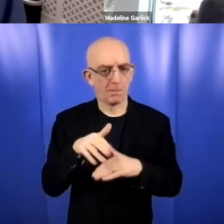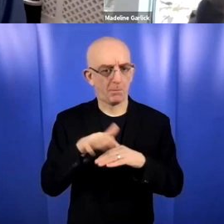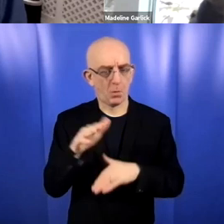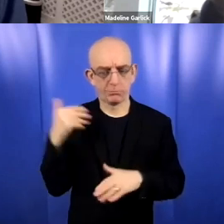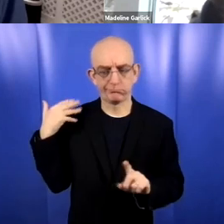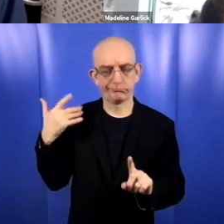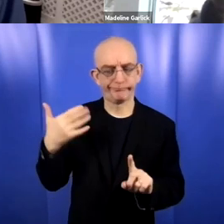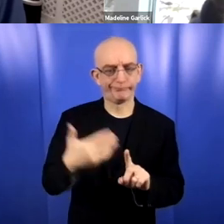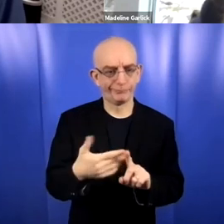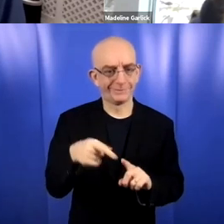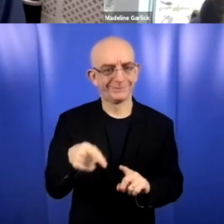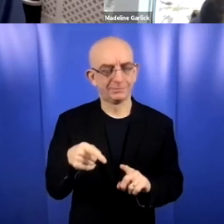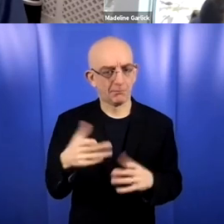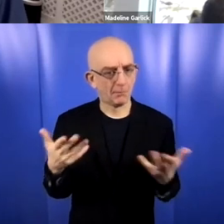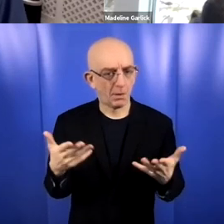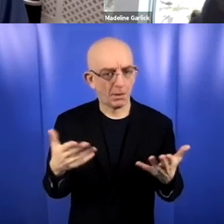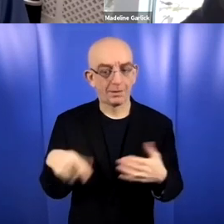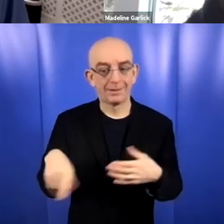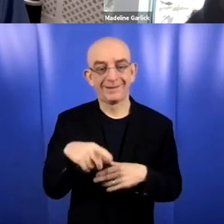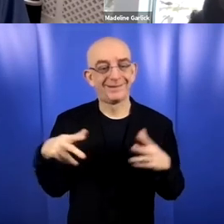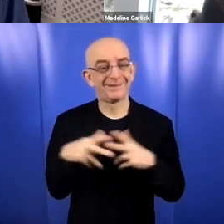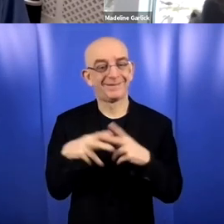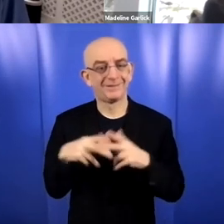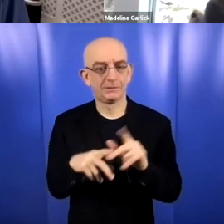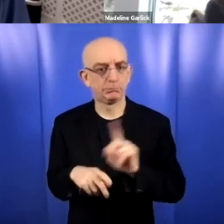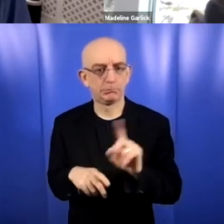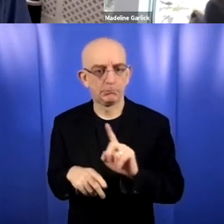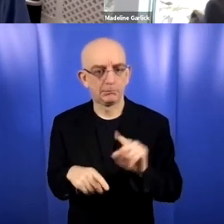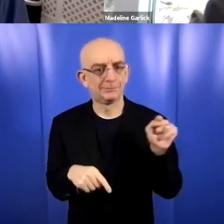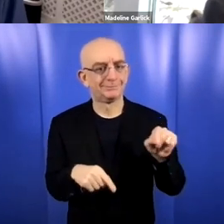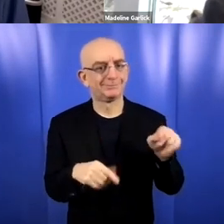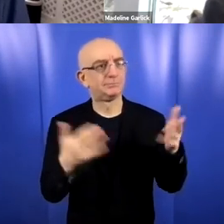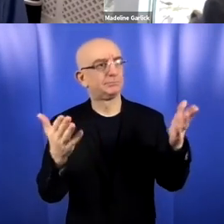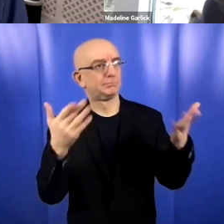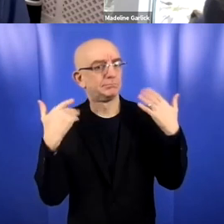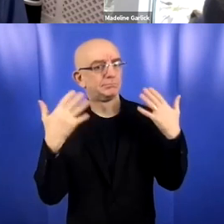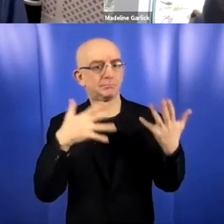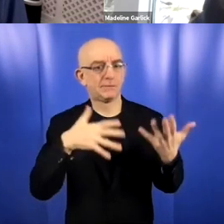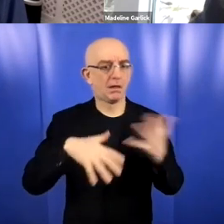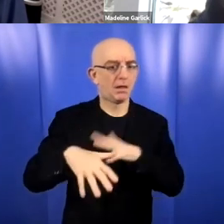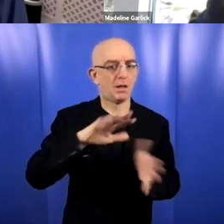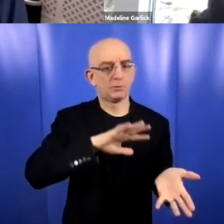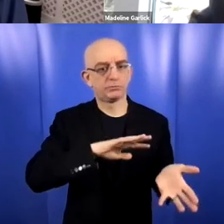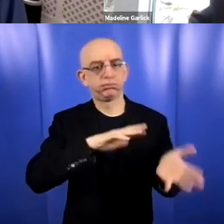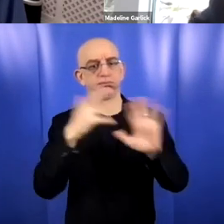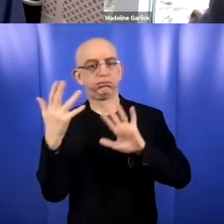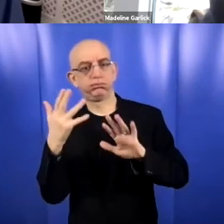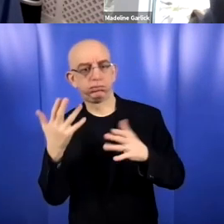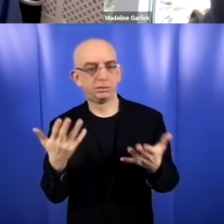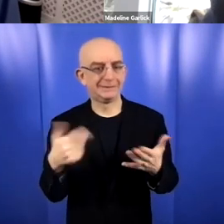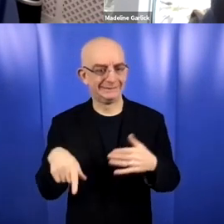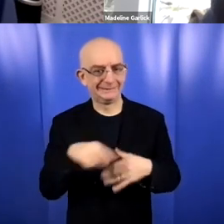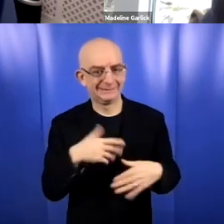affecting peace and stability within a country. If we have global warming,